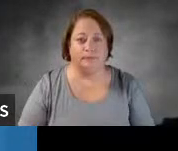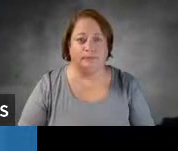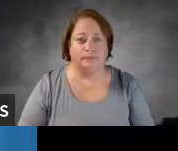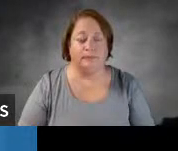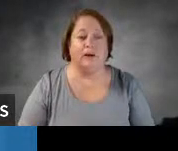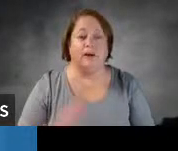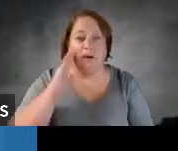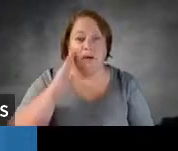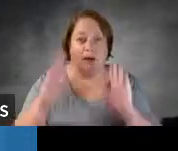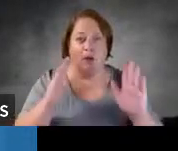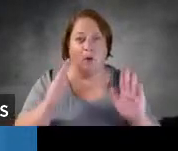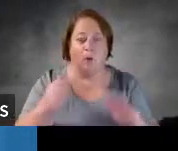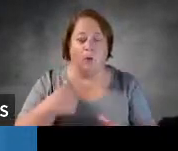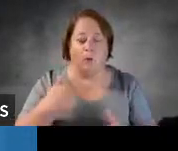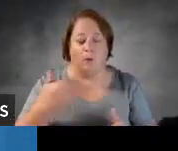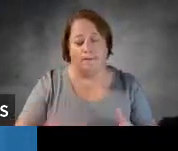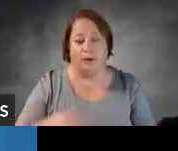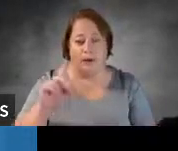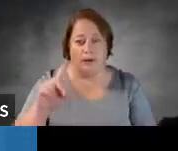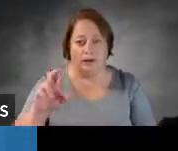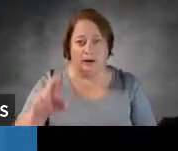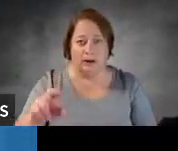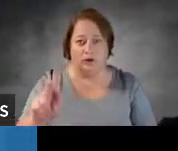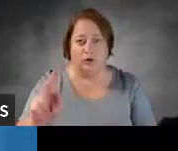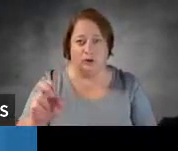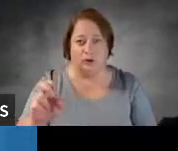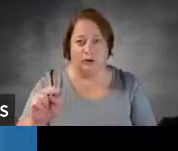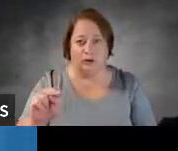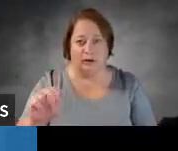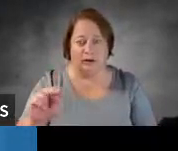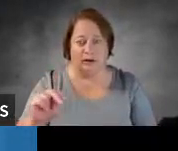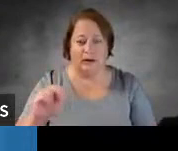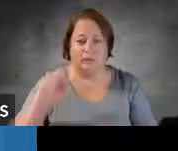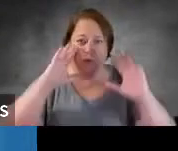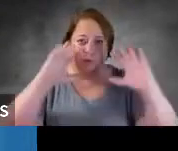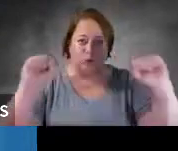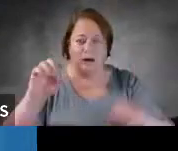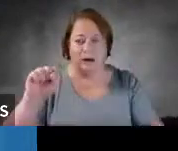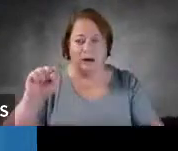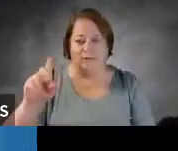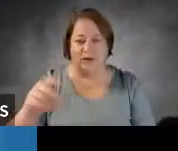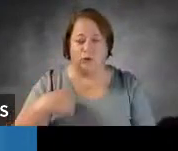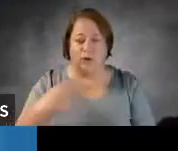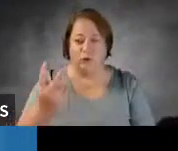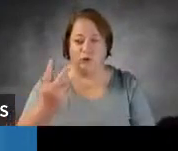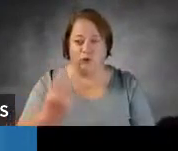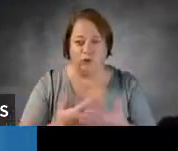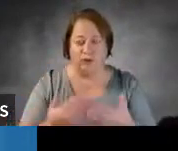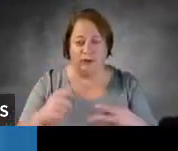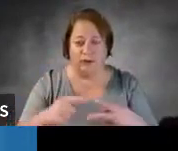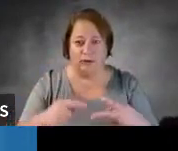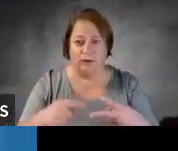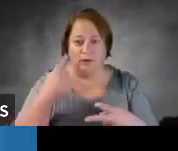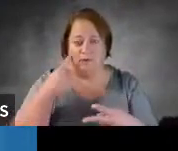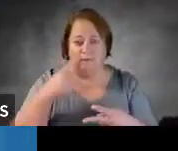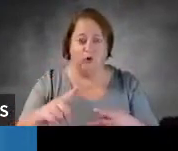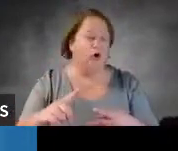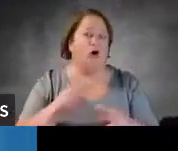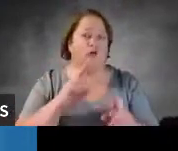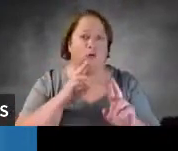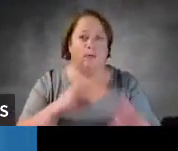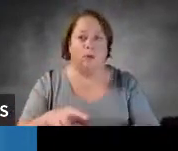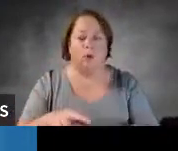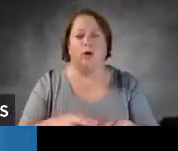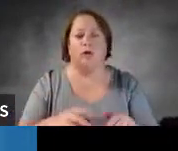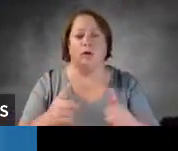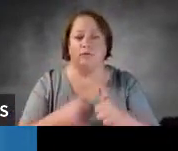Hi, everybody. I am Dr. Keenan, superintendent of SSD. We have two items for our superintendent report.